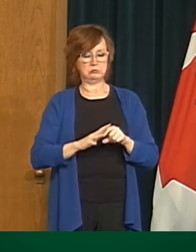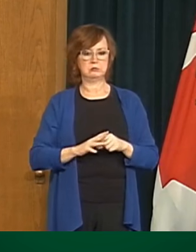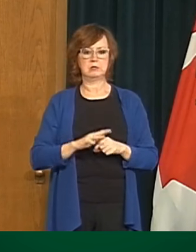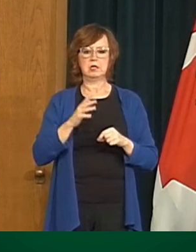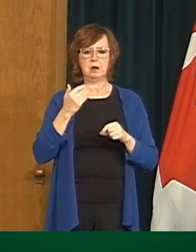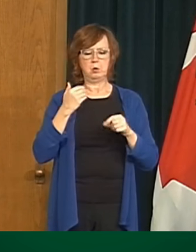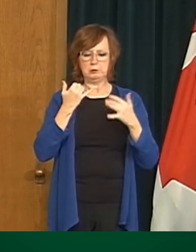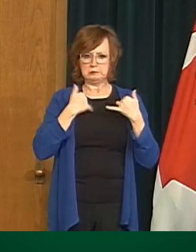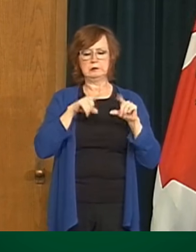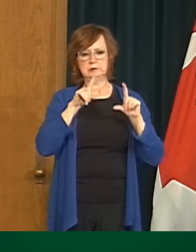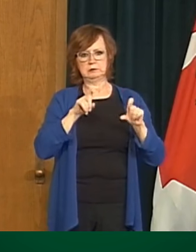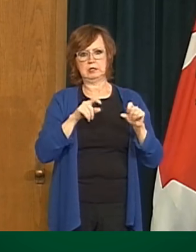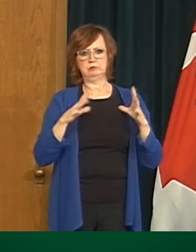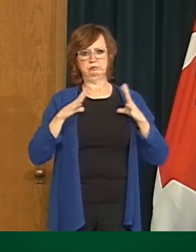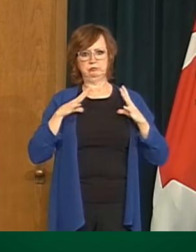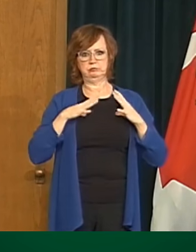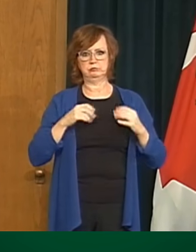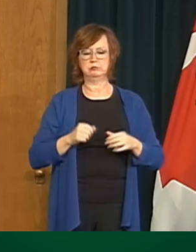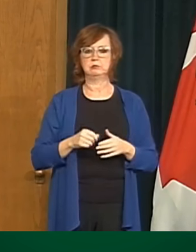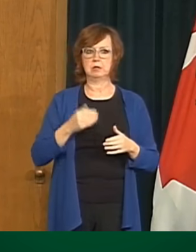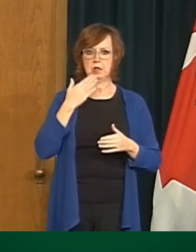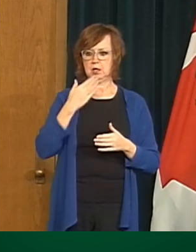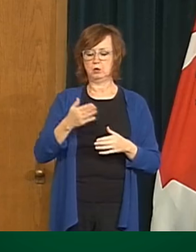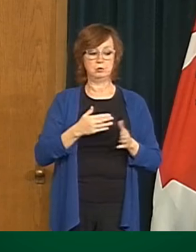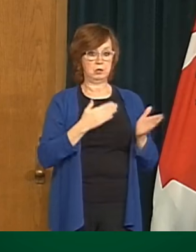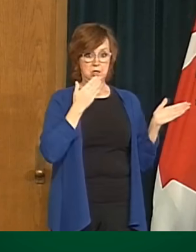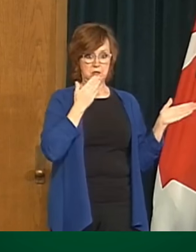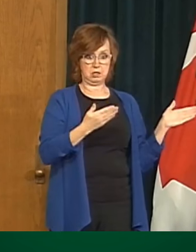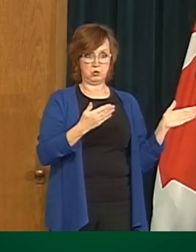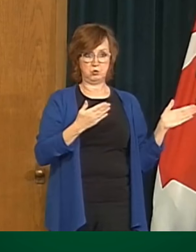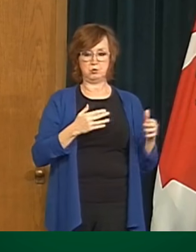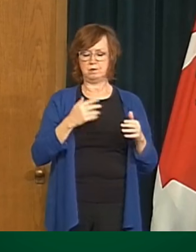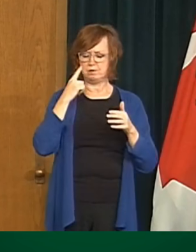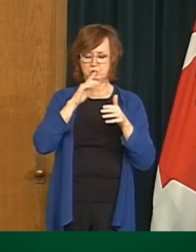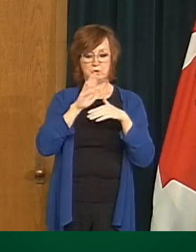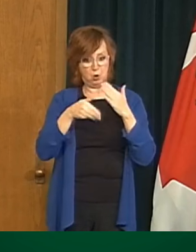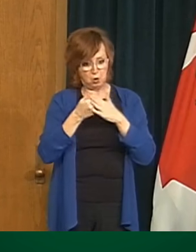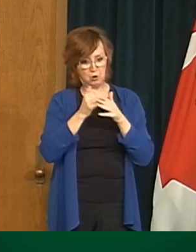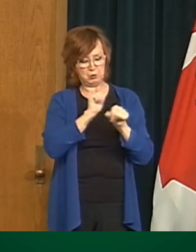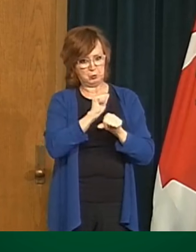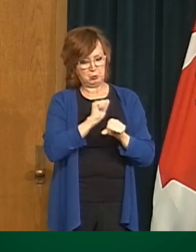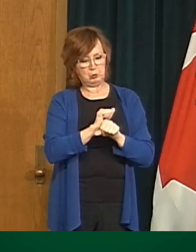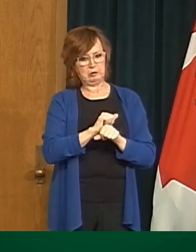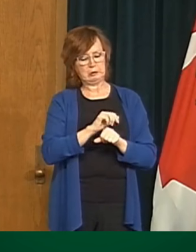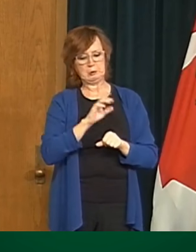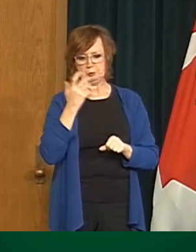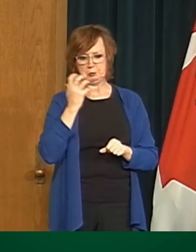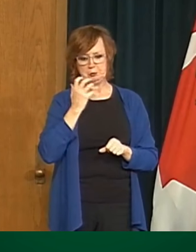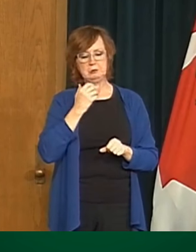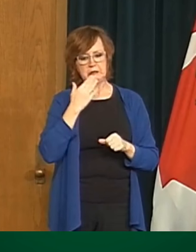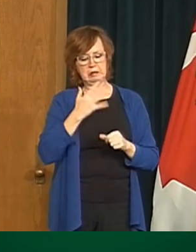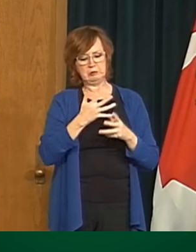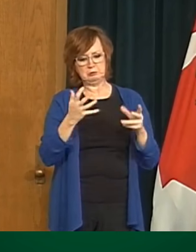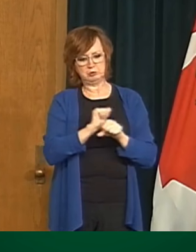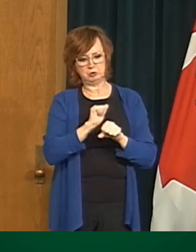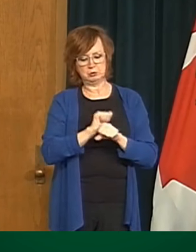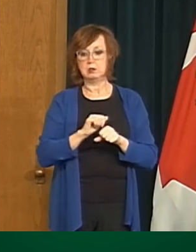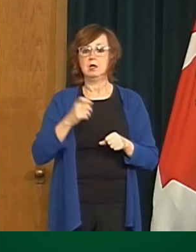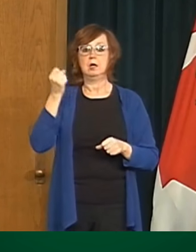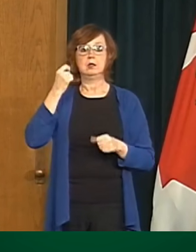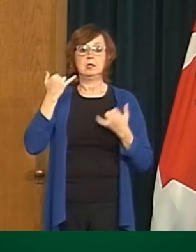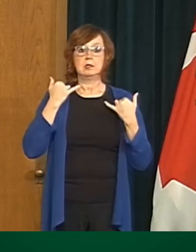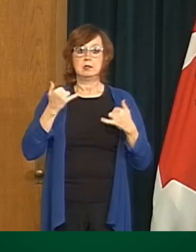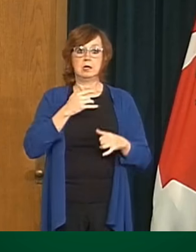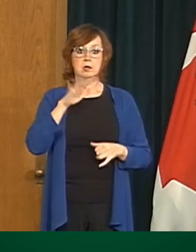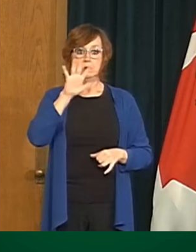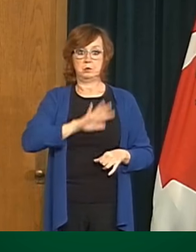you. Thank you, Dr. Shahab, for all you do for the province. Across Saskatchewan, we must continue to be vigilant